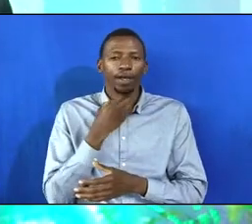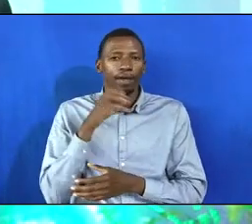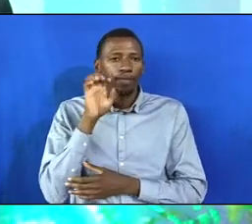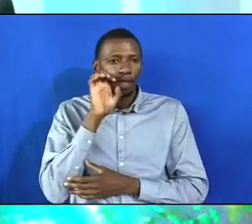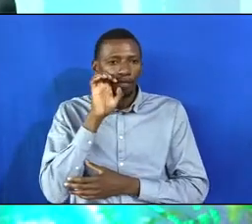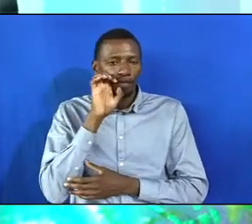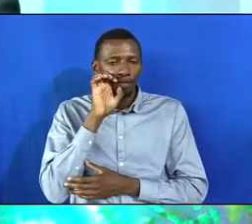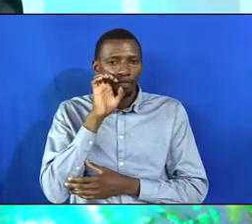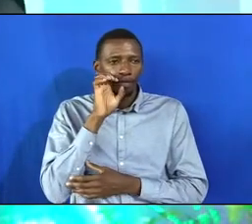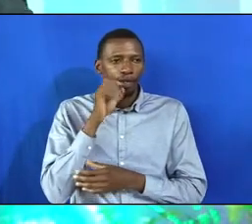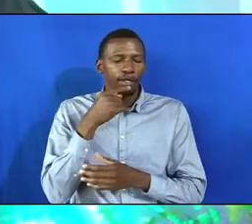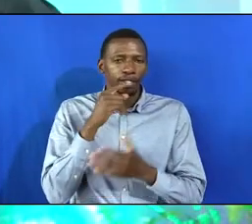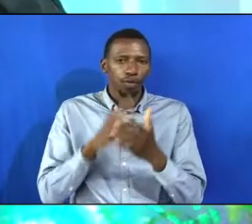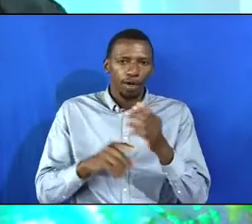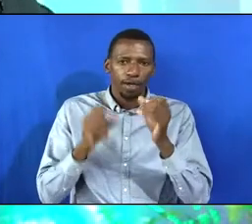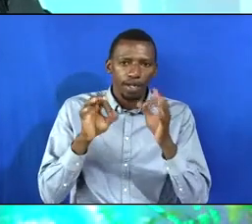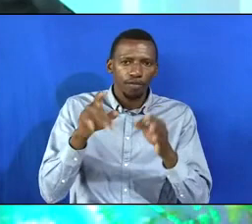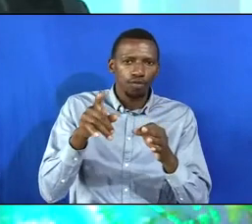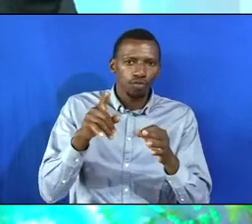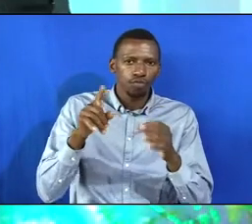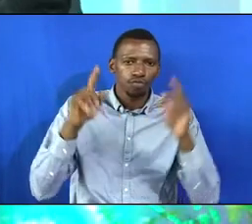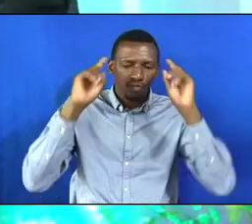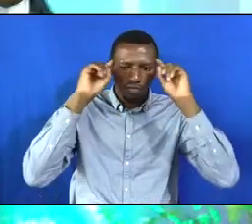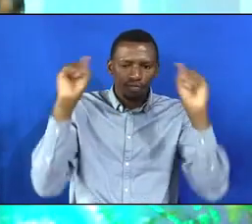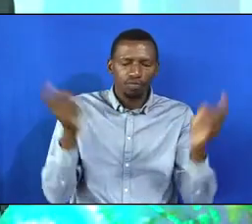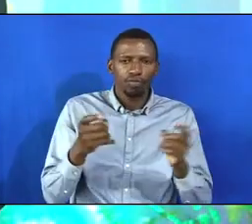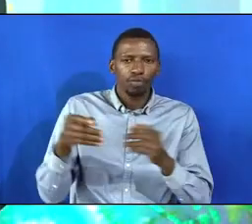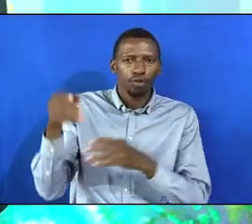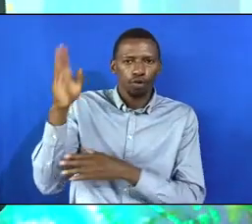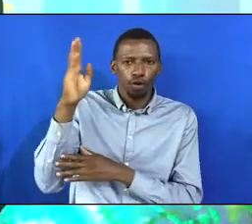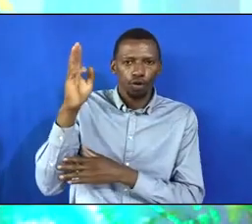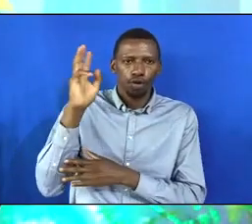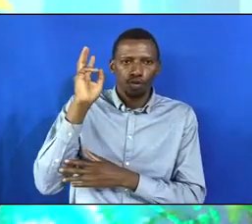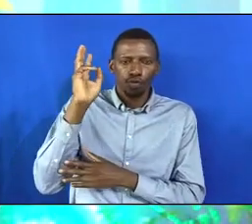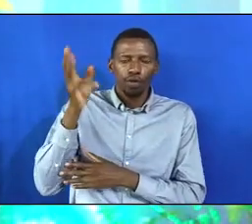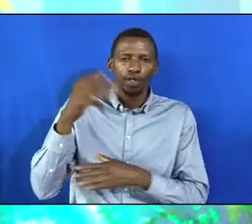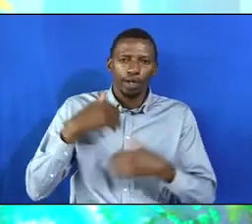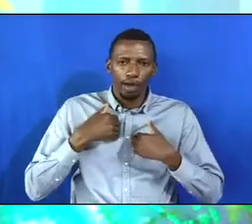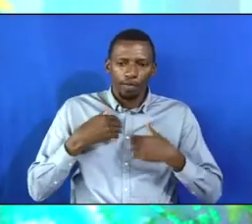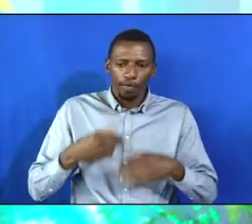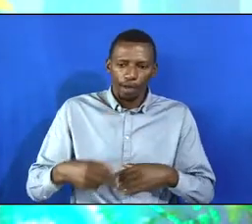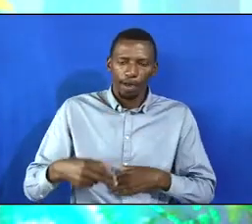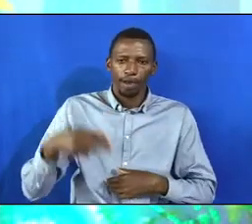disobey God, you will attain a higher status of existence.